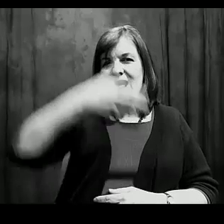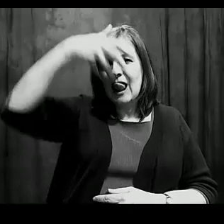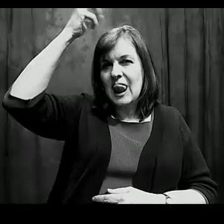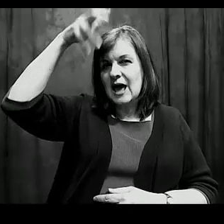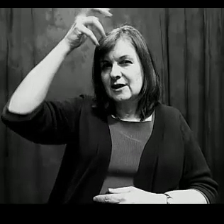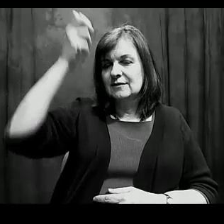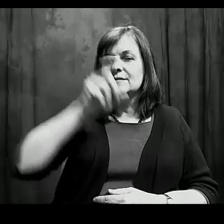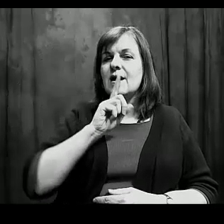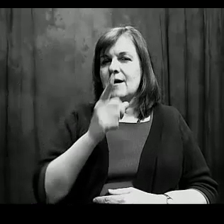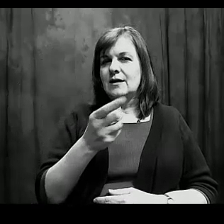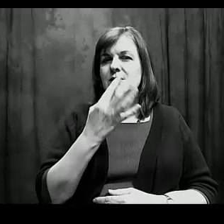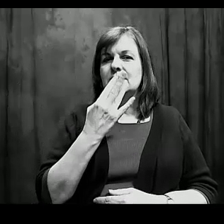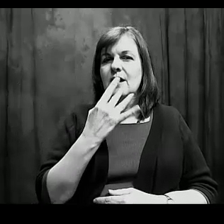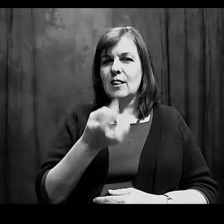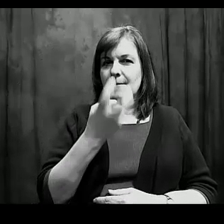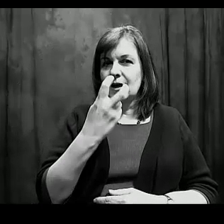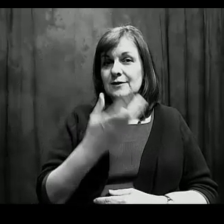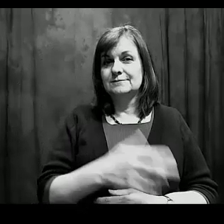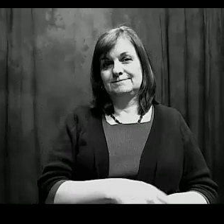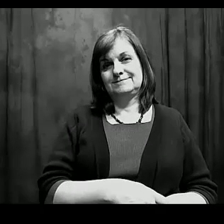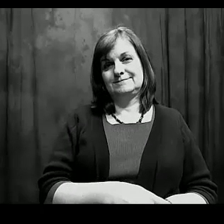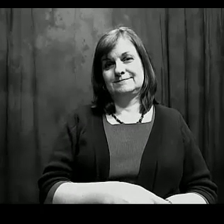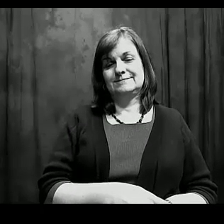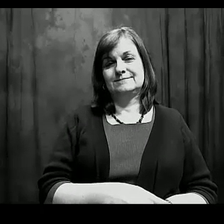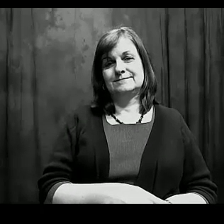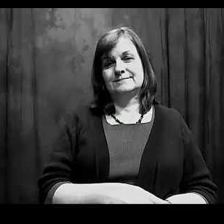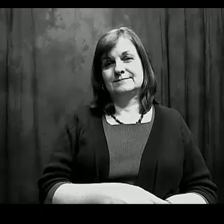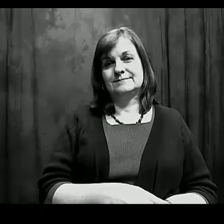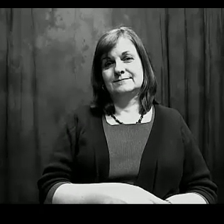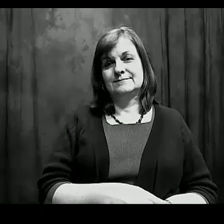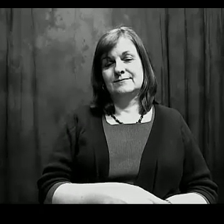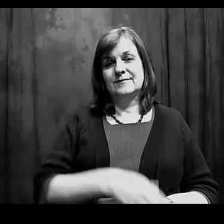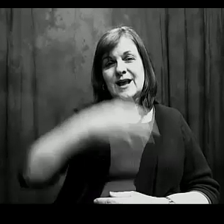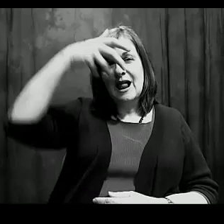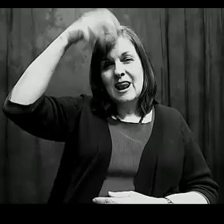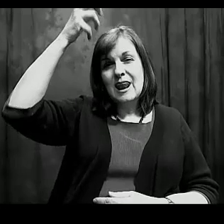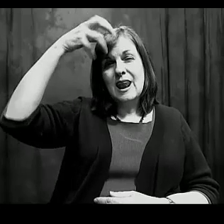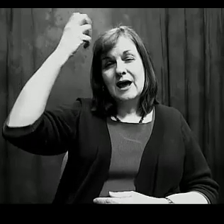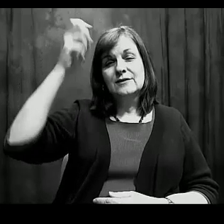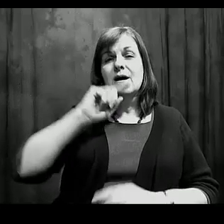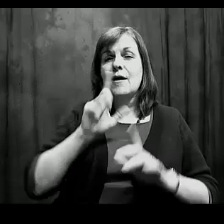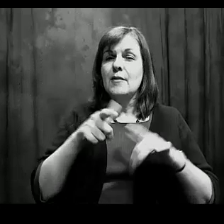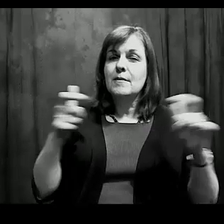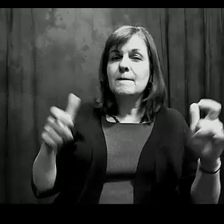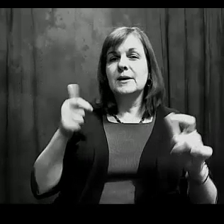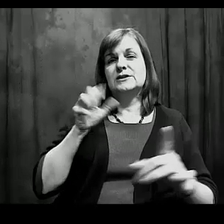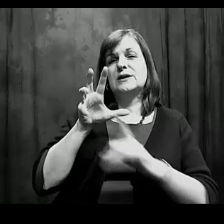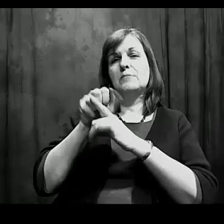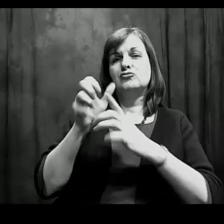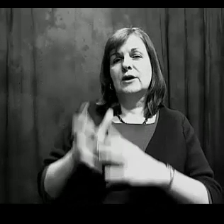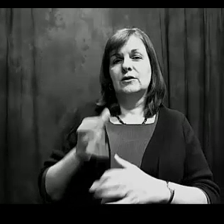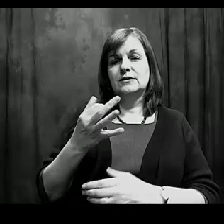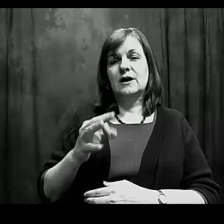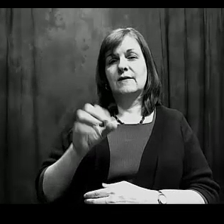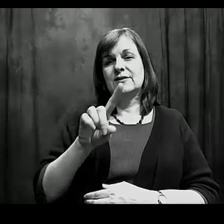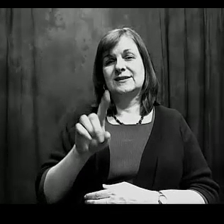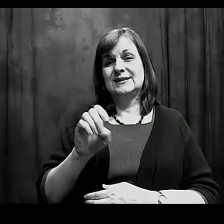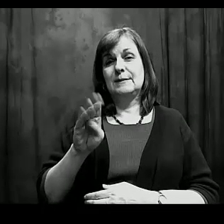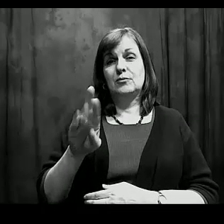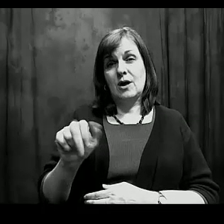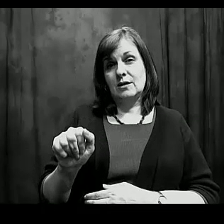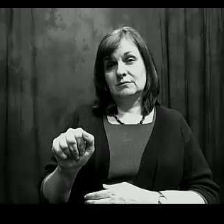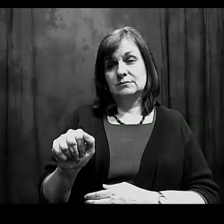Lions are colorblind. And lions are one of the biggest predators of